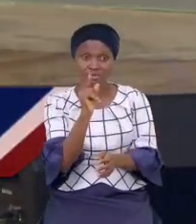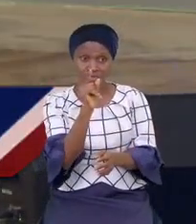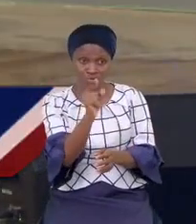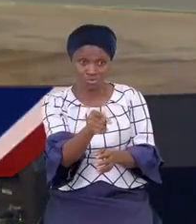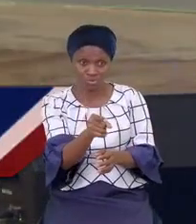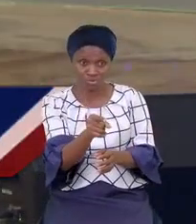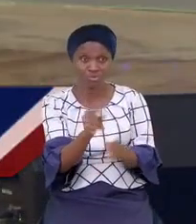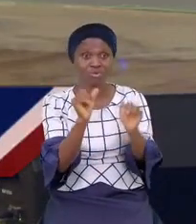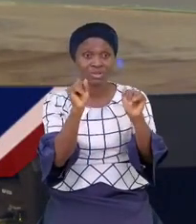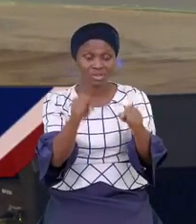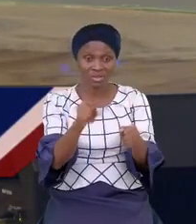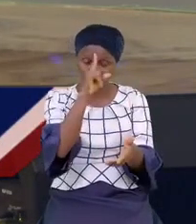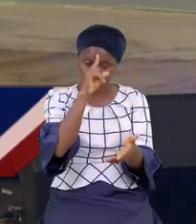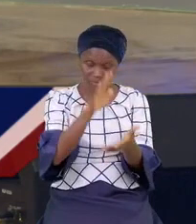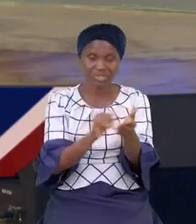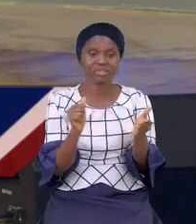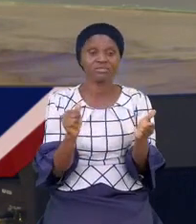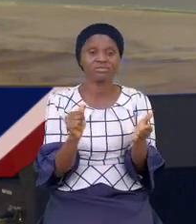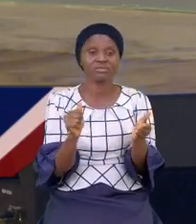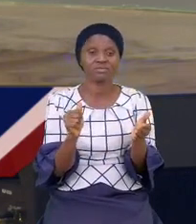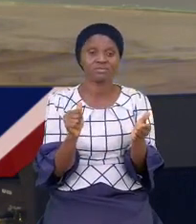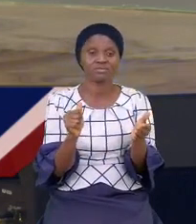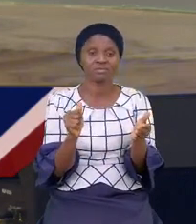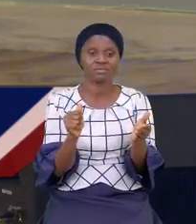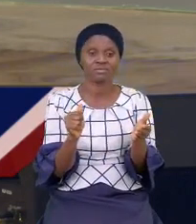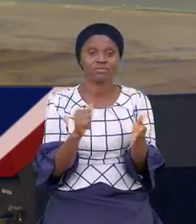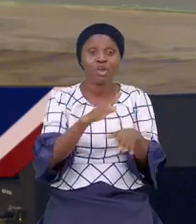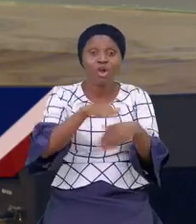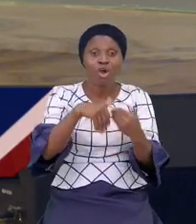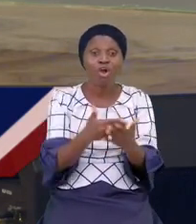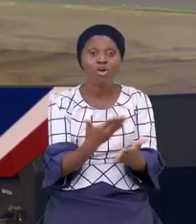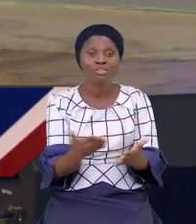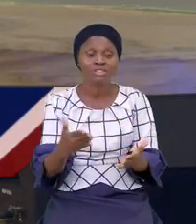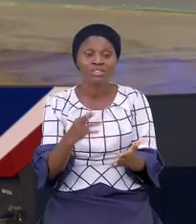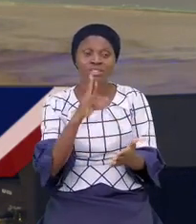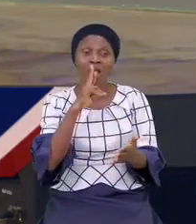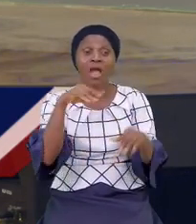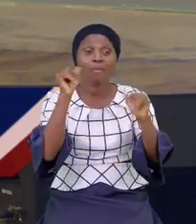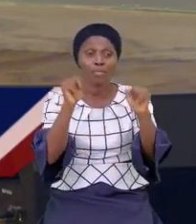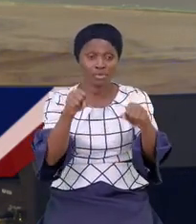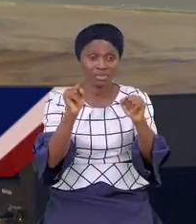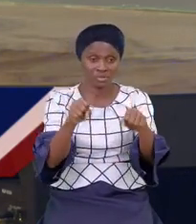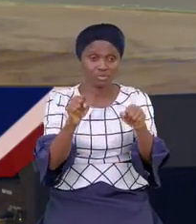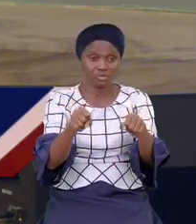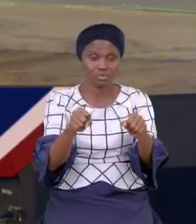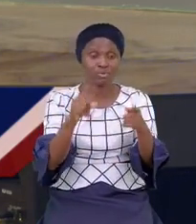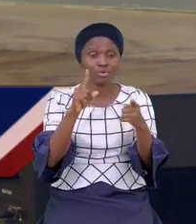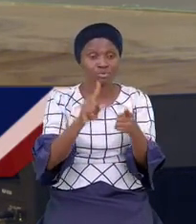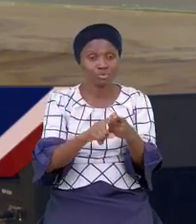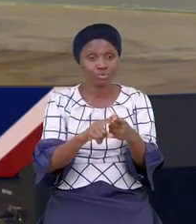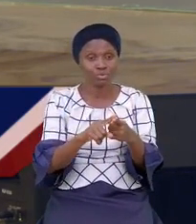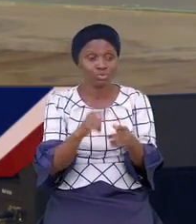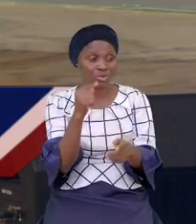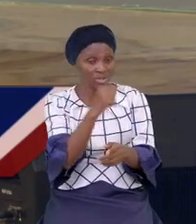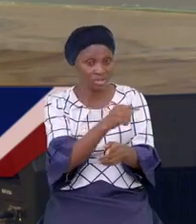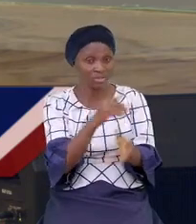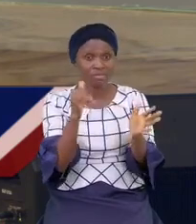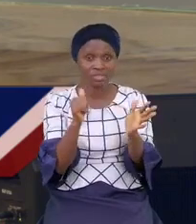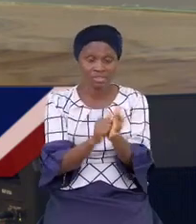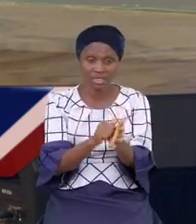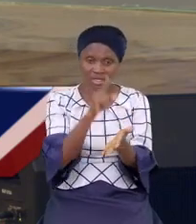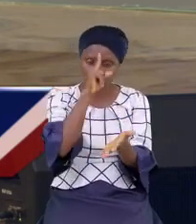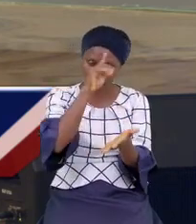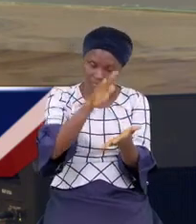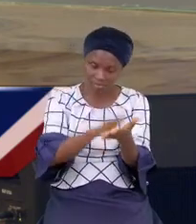thou canst believe, all things are possible to